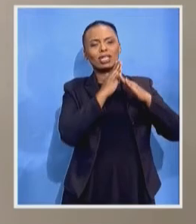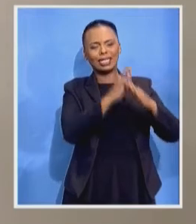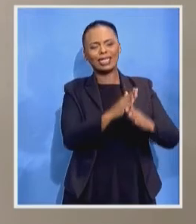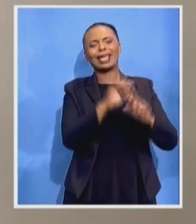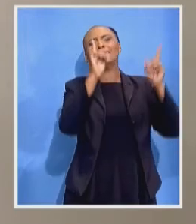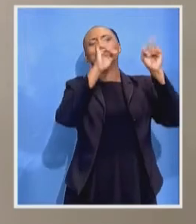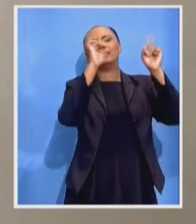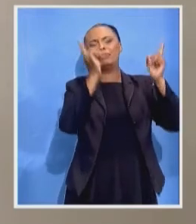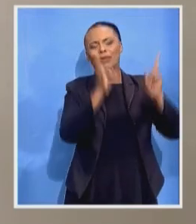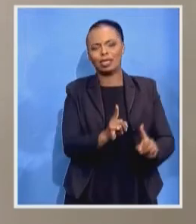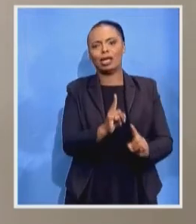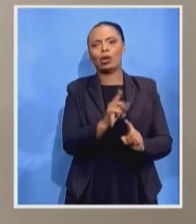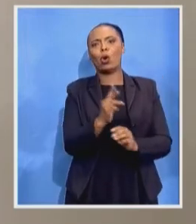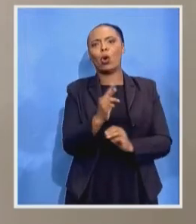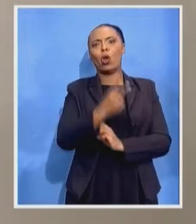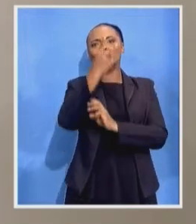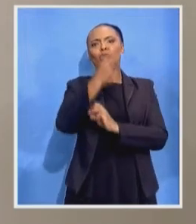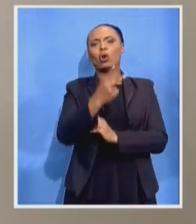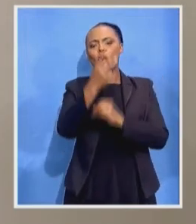and any incumbent,